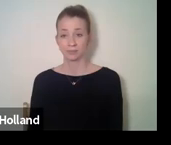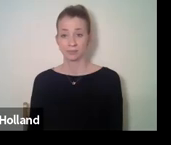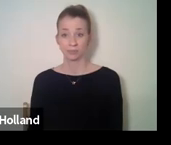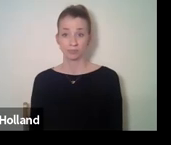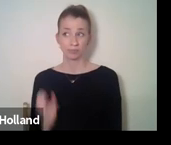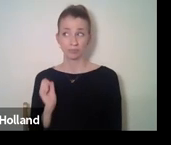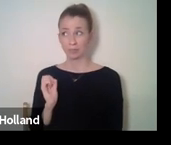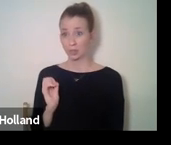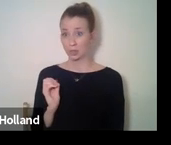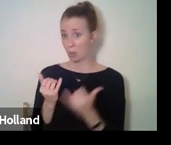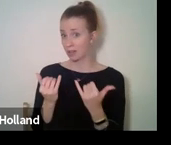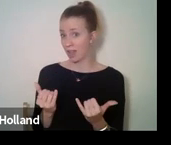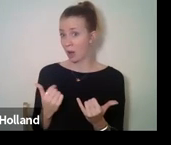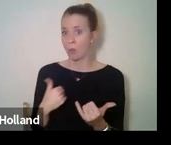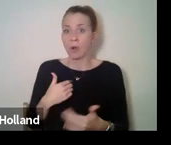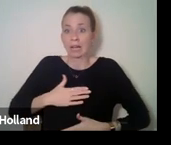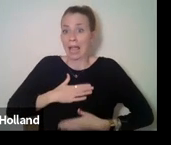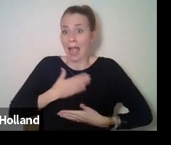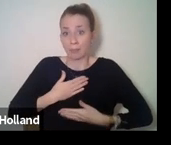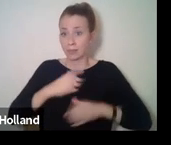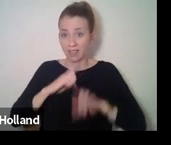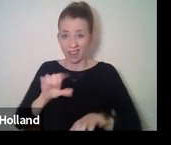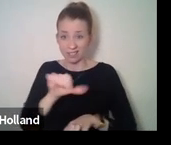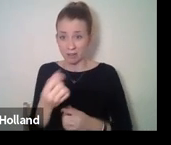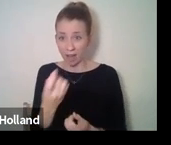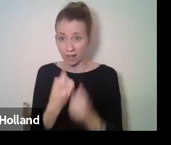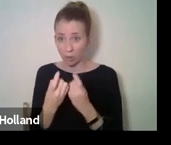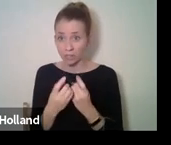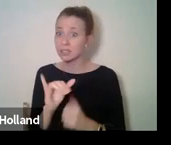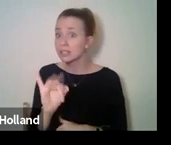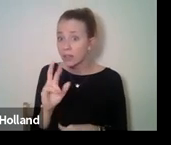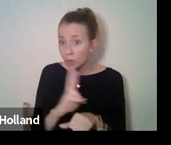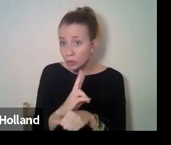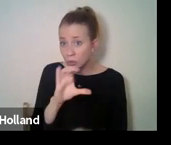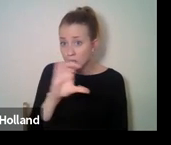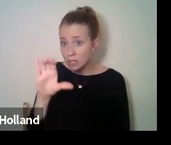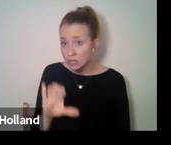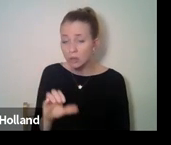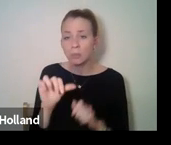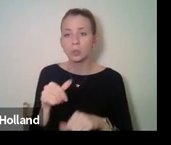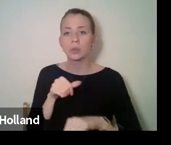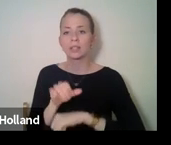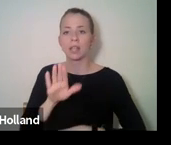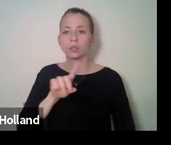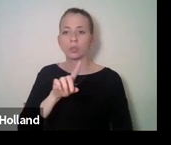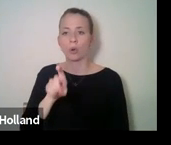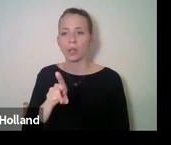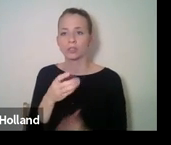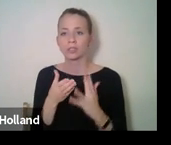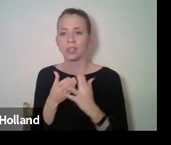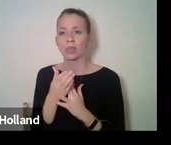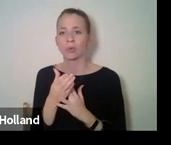So now we're happy to take your questions. If you are using Zoom, you can submit questions via